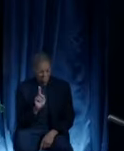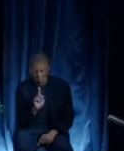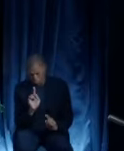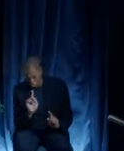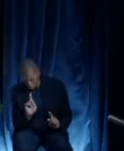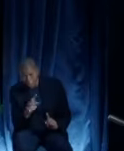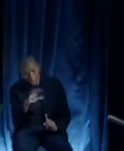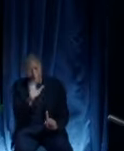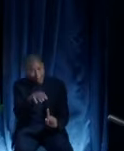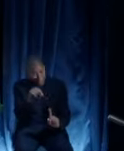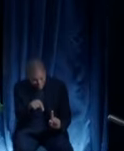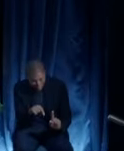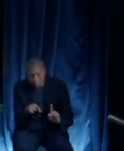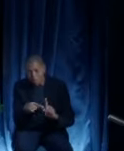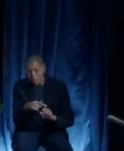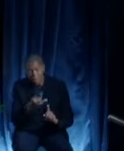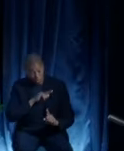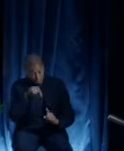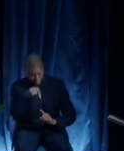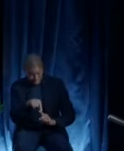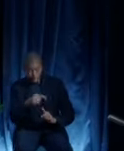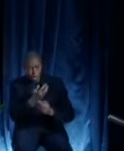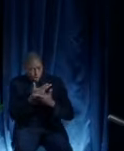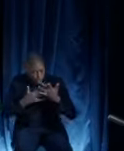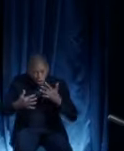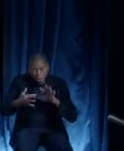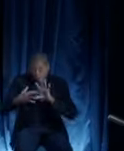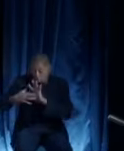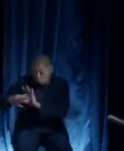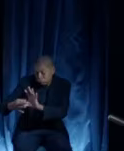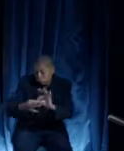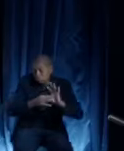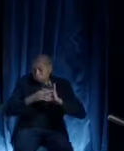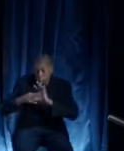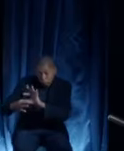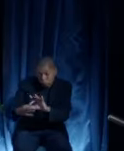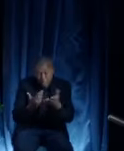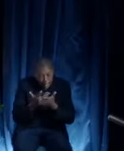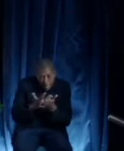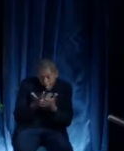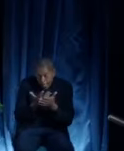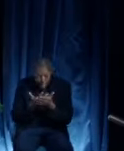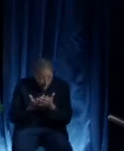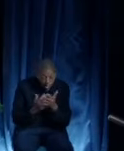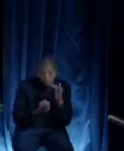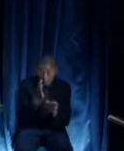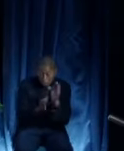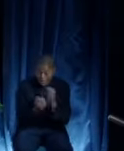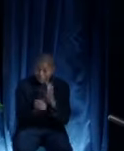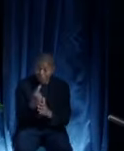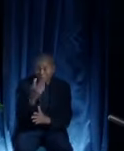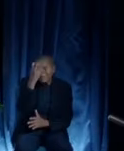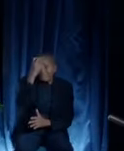both place and network of people that was referred to by contemporaries as the court. So court